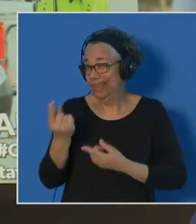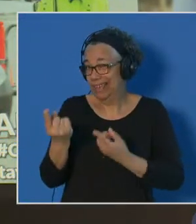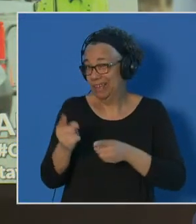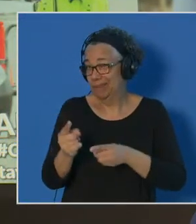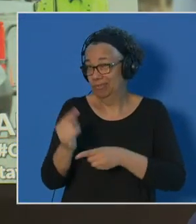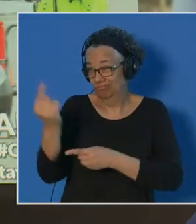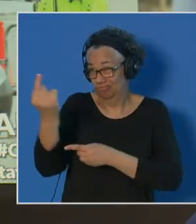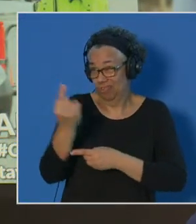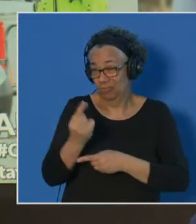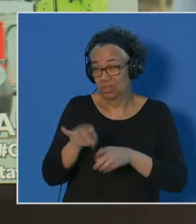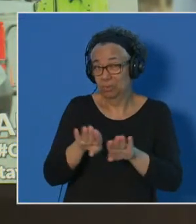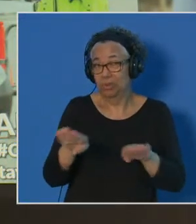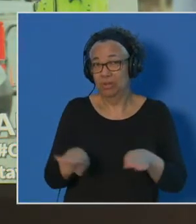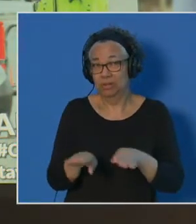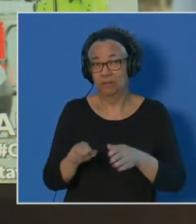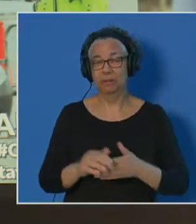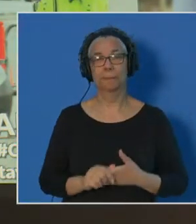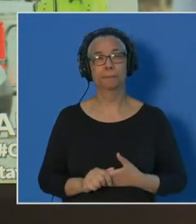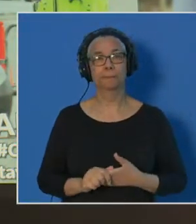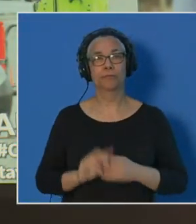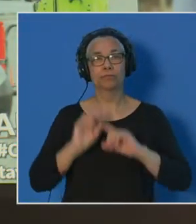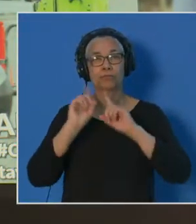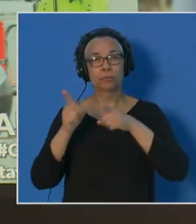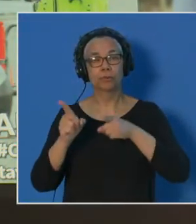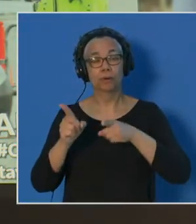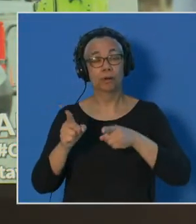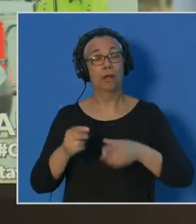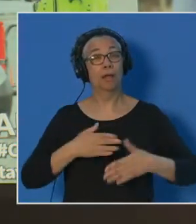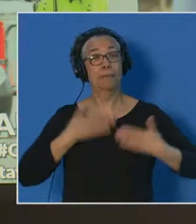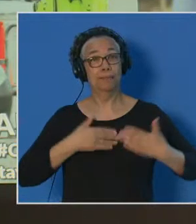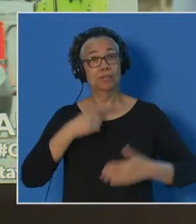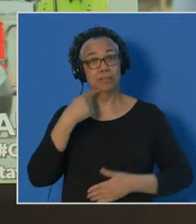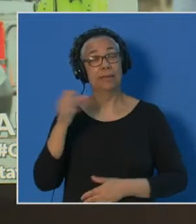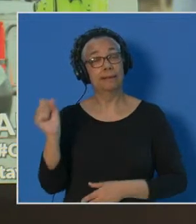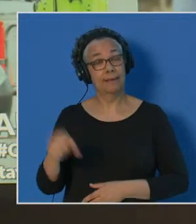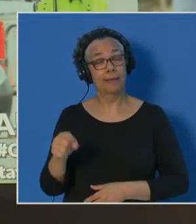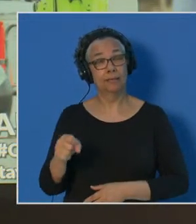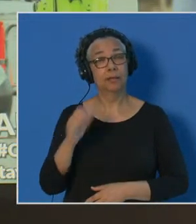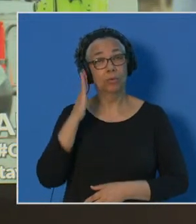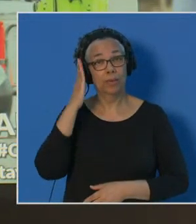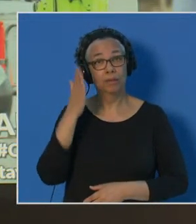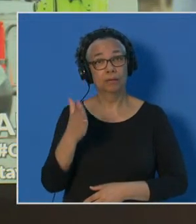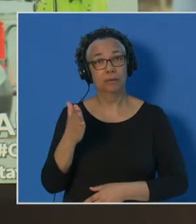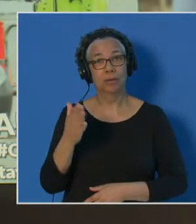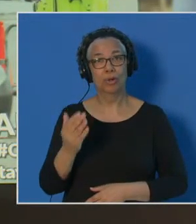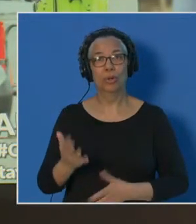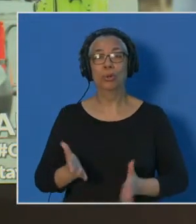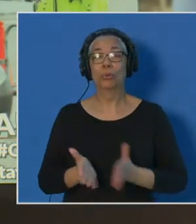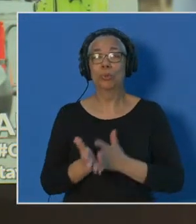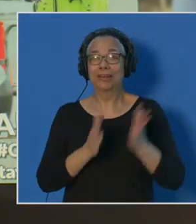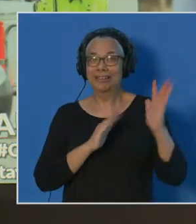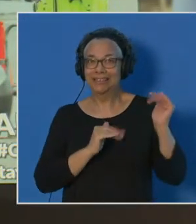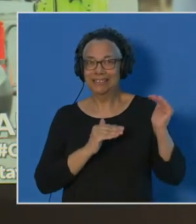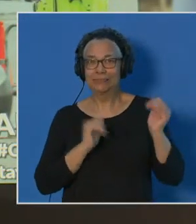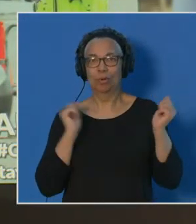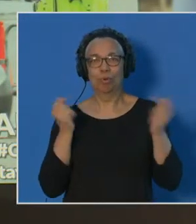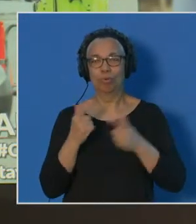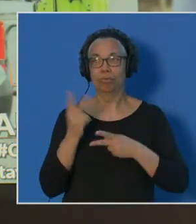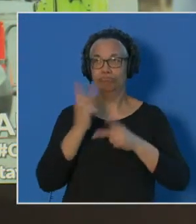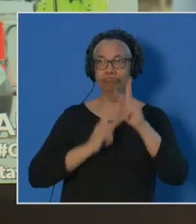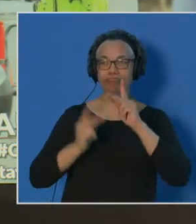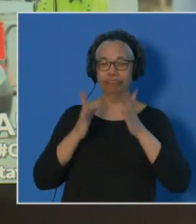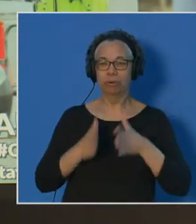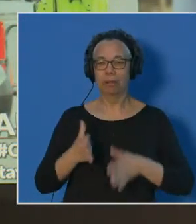to say that it is, Trevor, and we look forward to all the guests that, I mean, my phone's been ringing off the hook, as